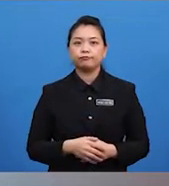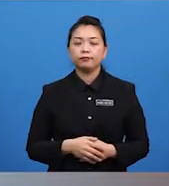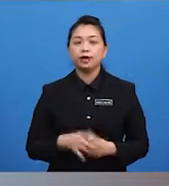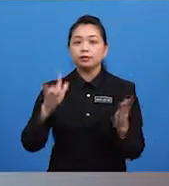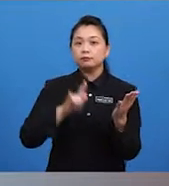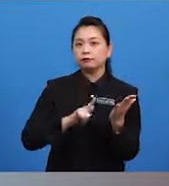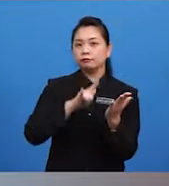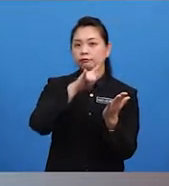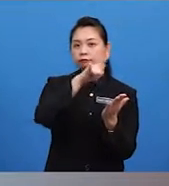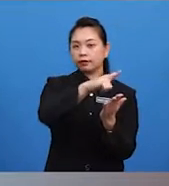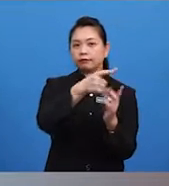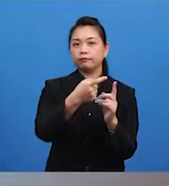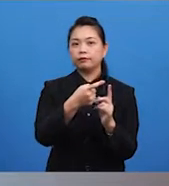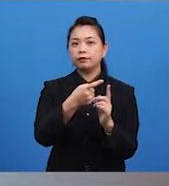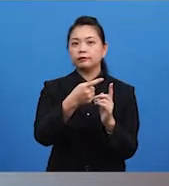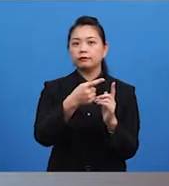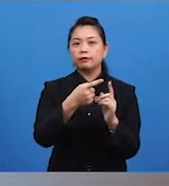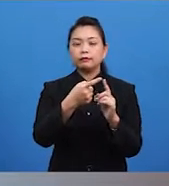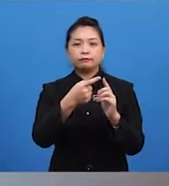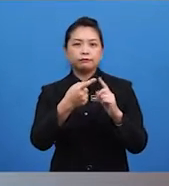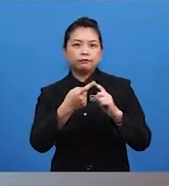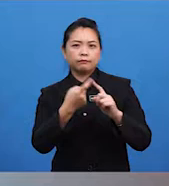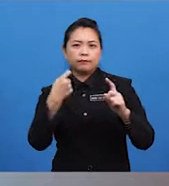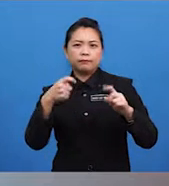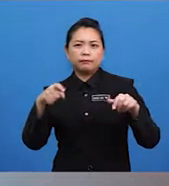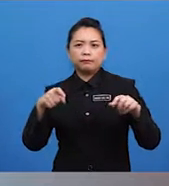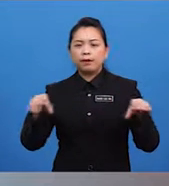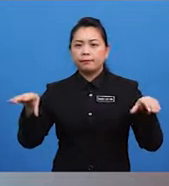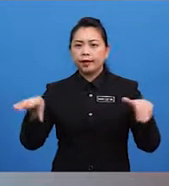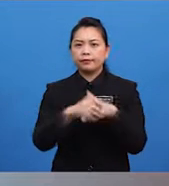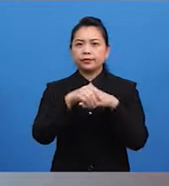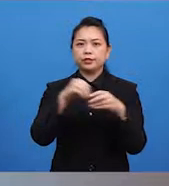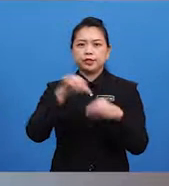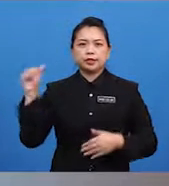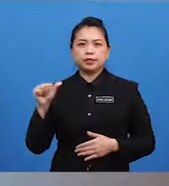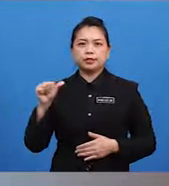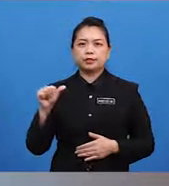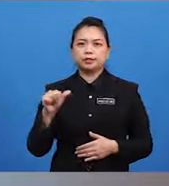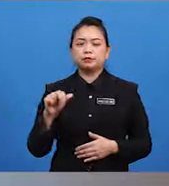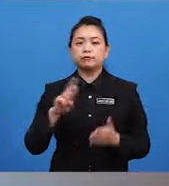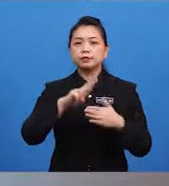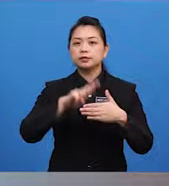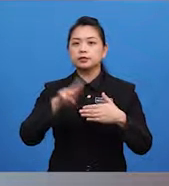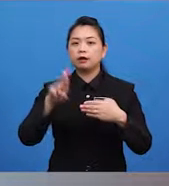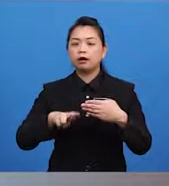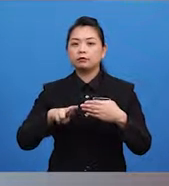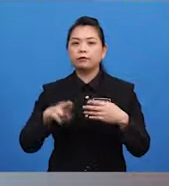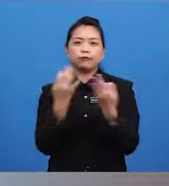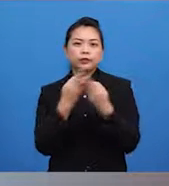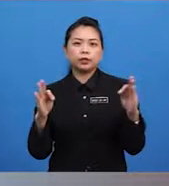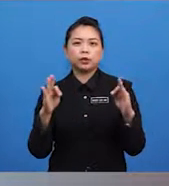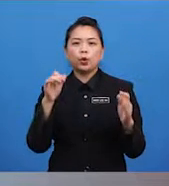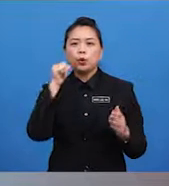The flight from marriage in Asia is thus the result of the greater freedom that women enjoy these